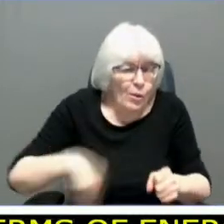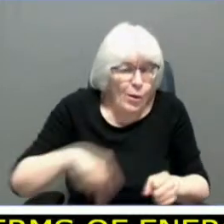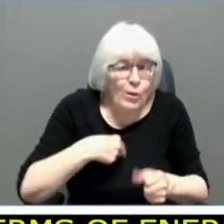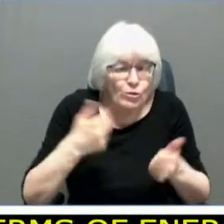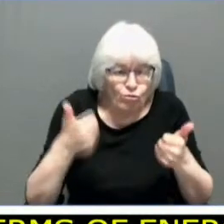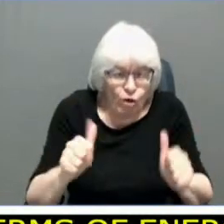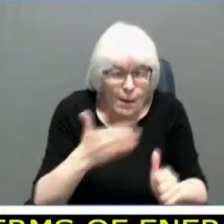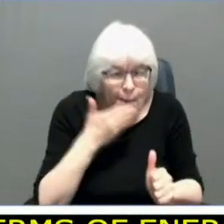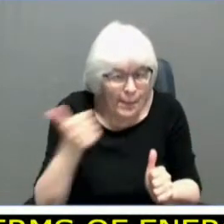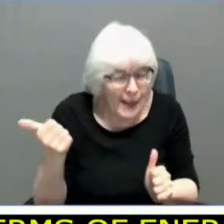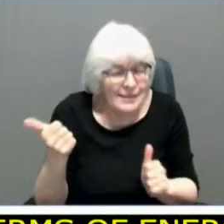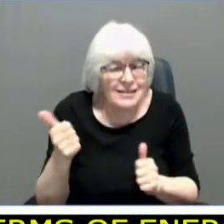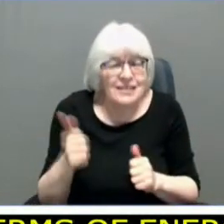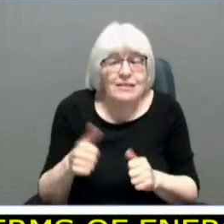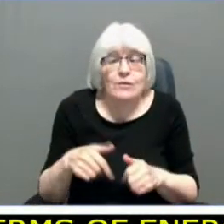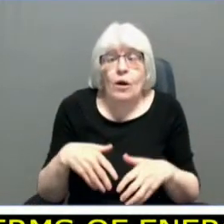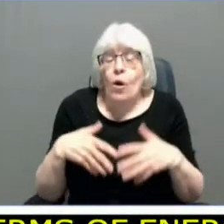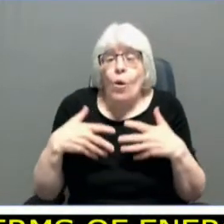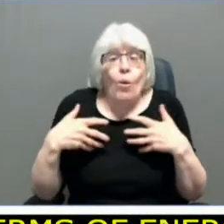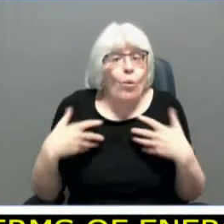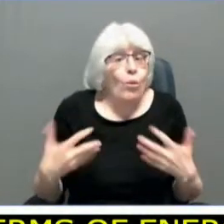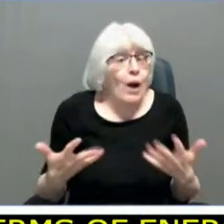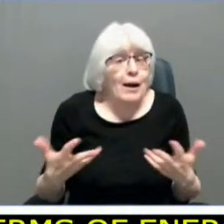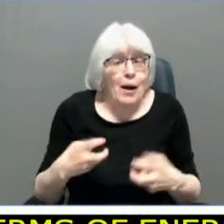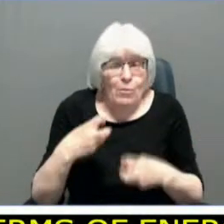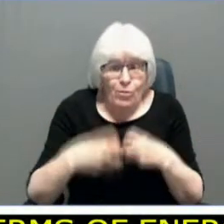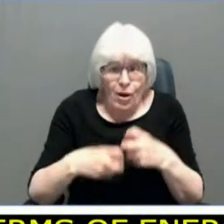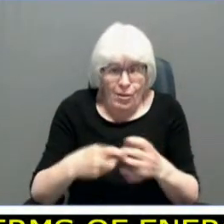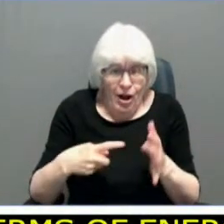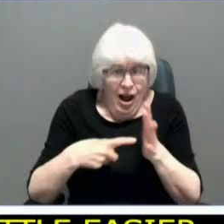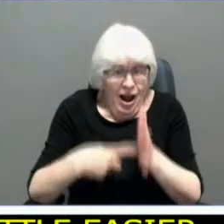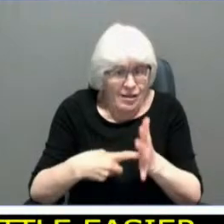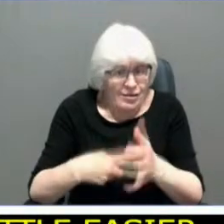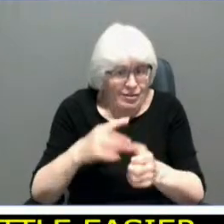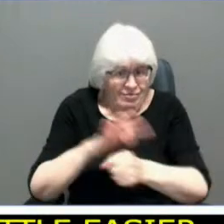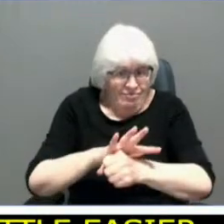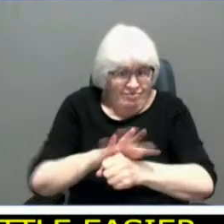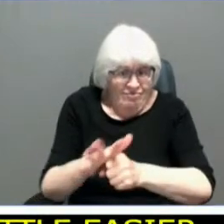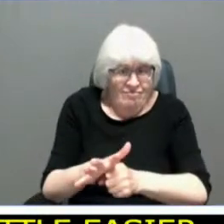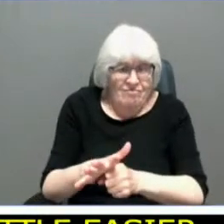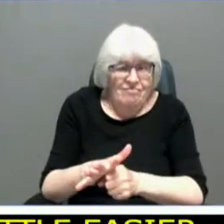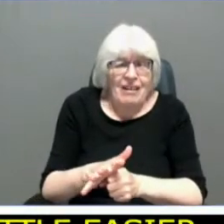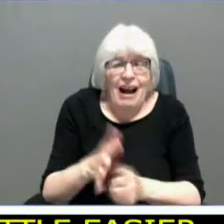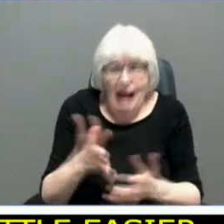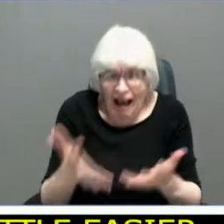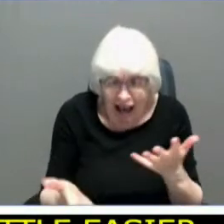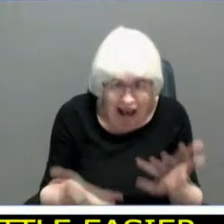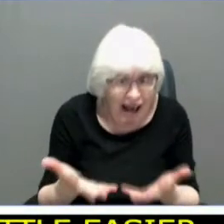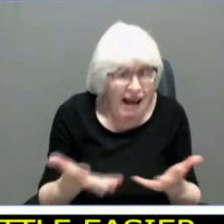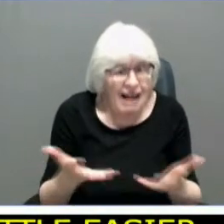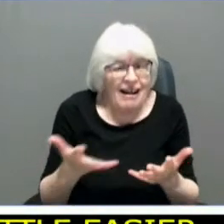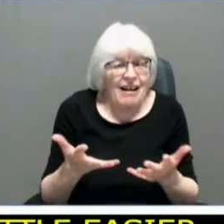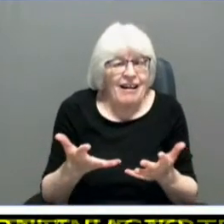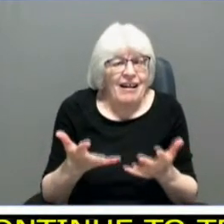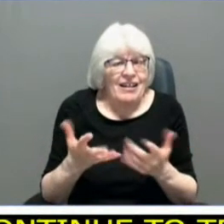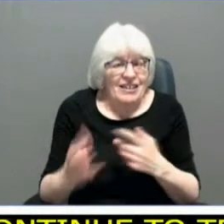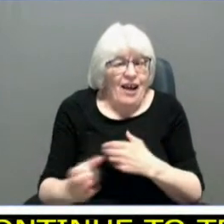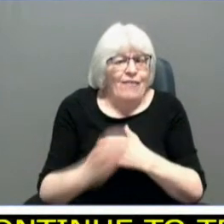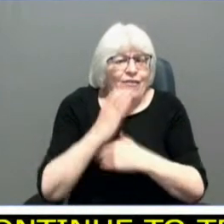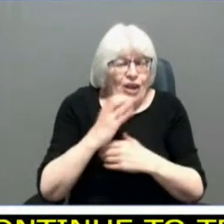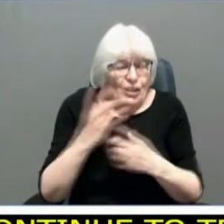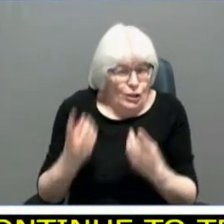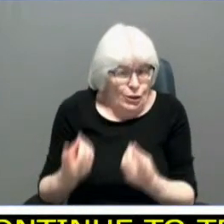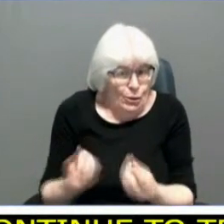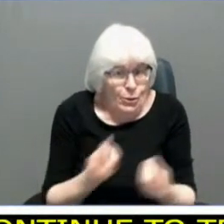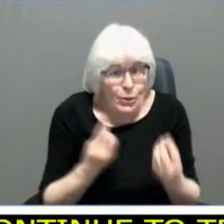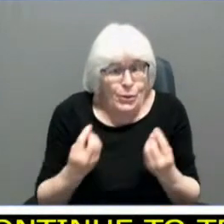issues, COVID, for example, a lot of these things we're forced to deal with as provinces and as individuals are not of our doing,